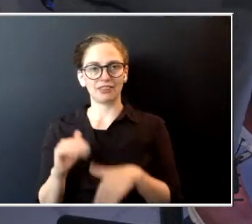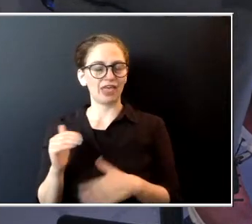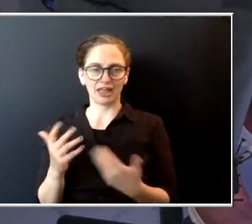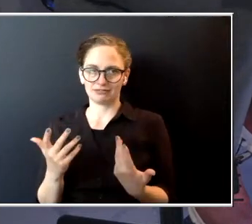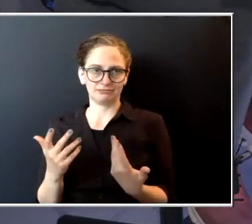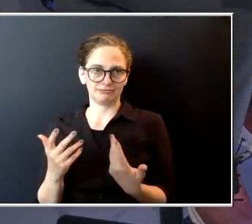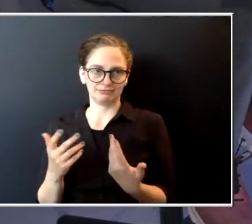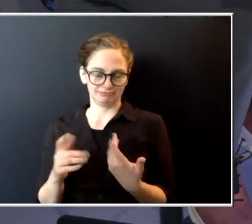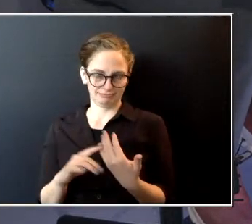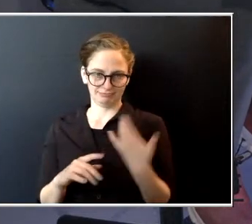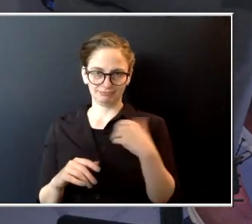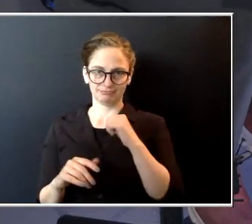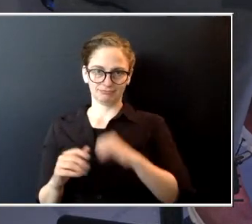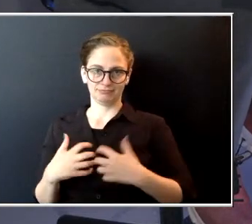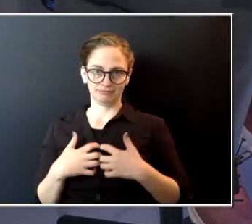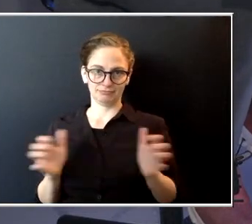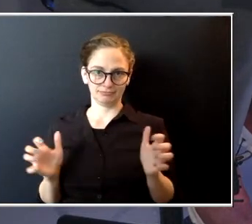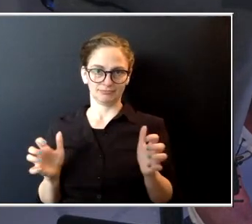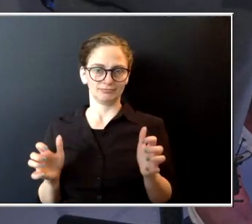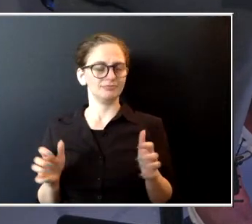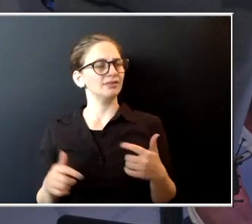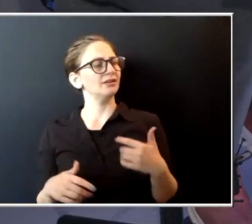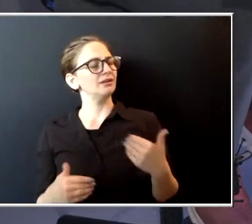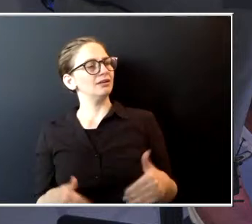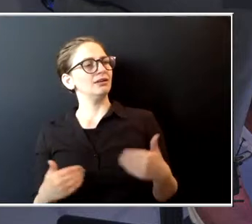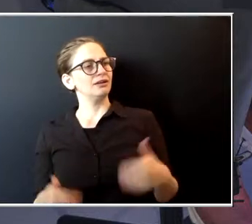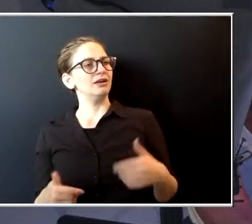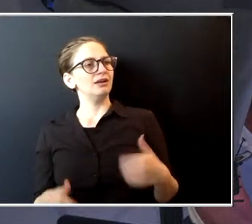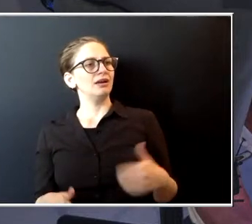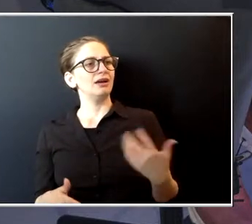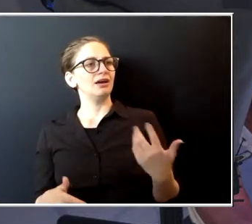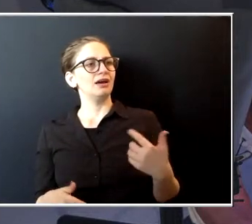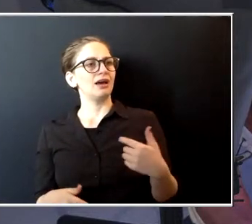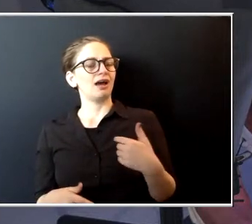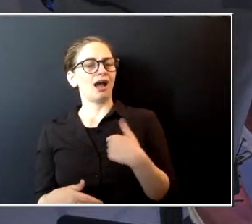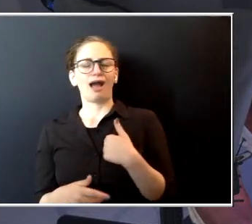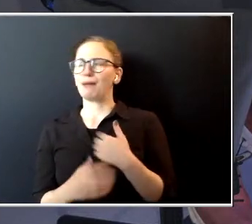brings new meaning to the word that I've got a crush on their heart.